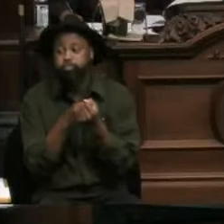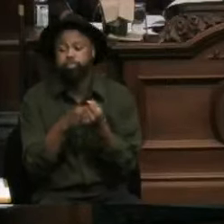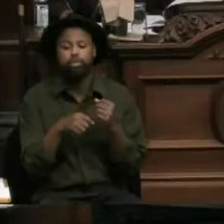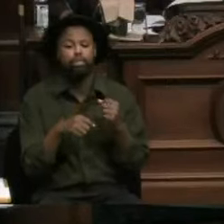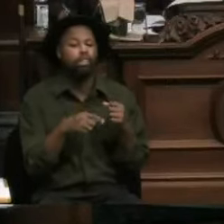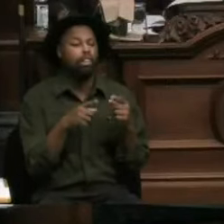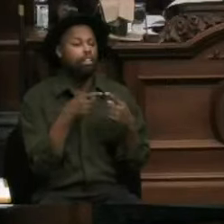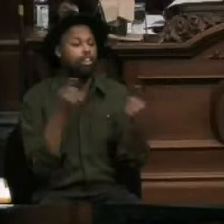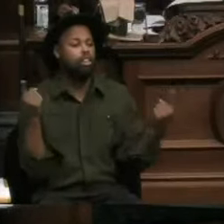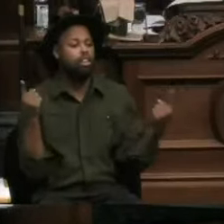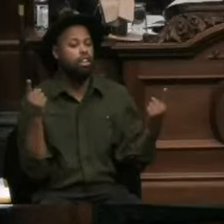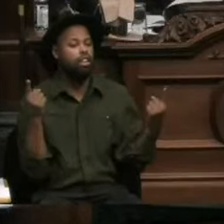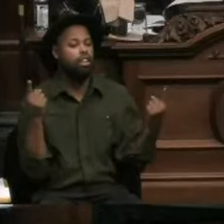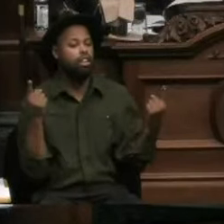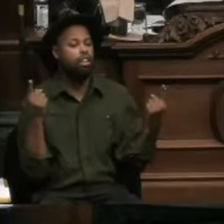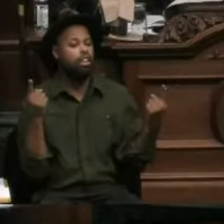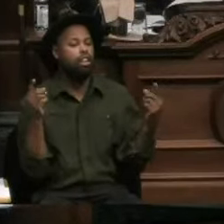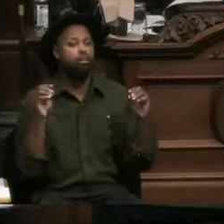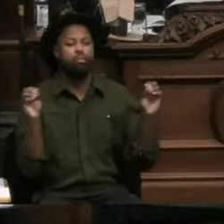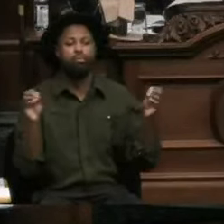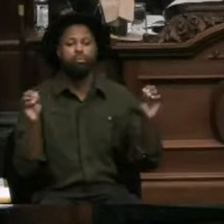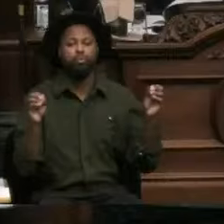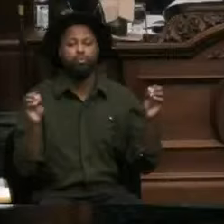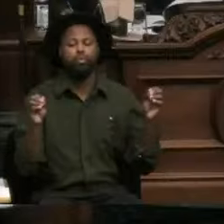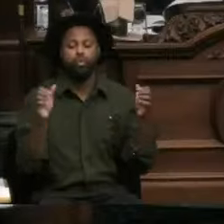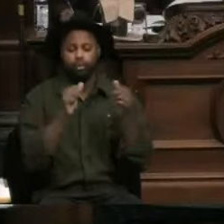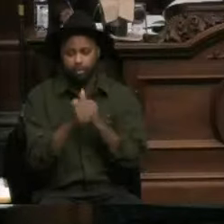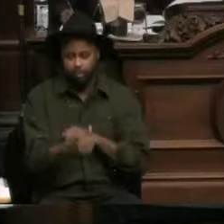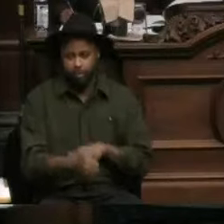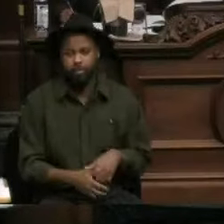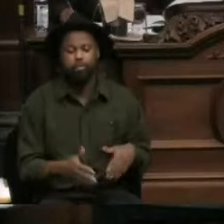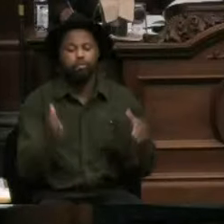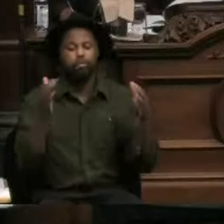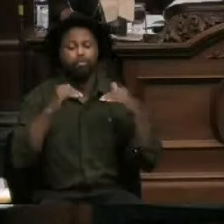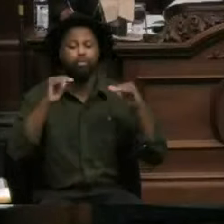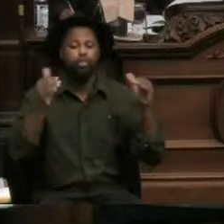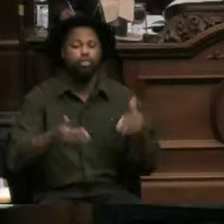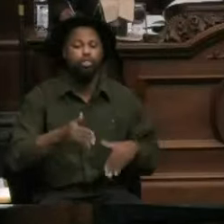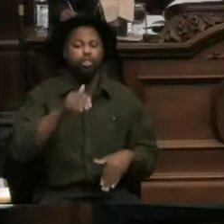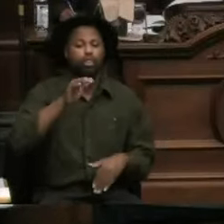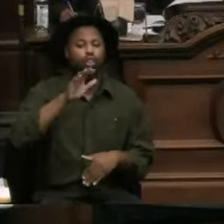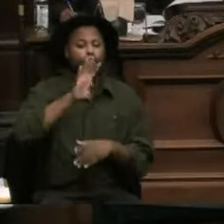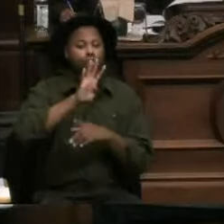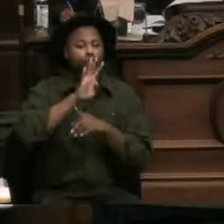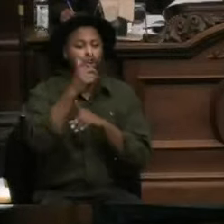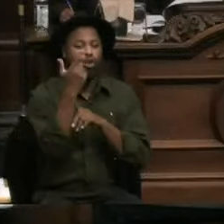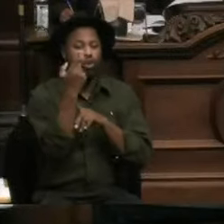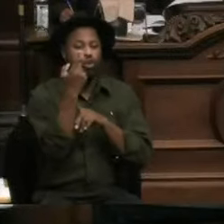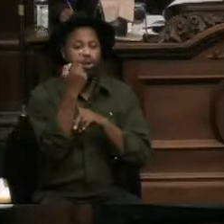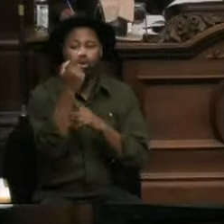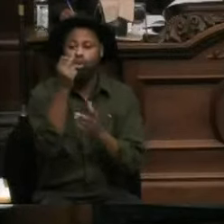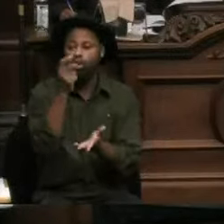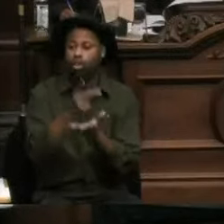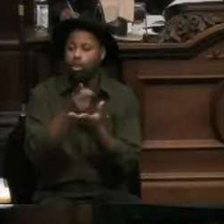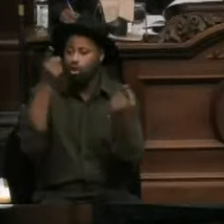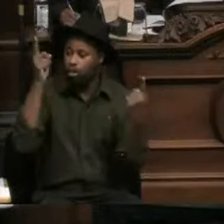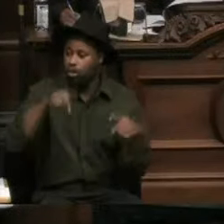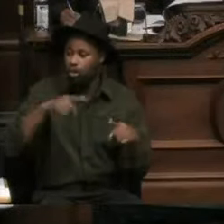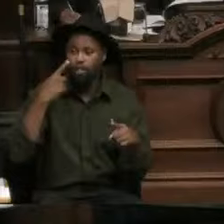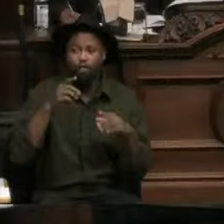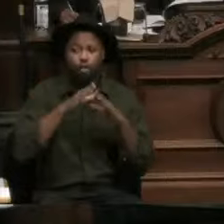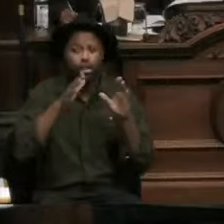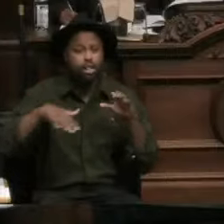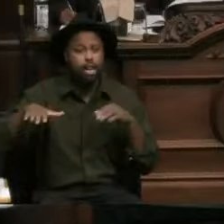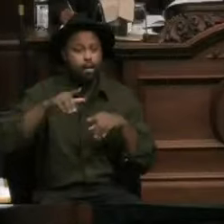opposed? Say nay. The motion carries. Introductory number 421, authorizing an agreement for the